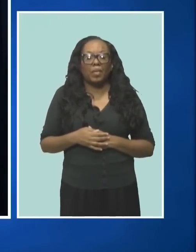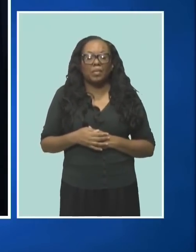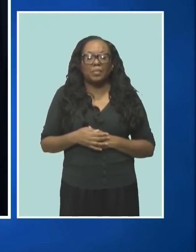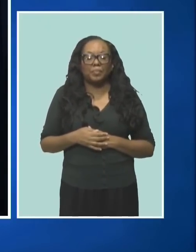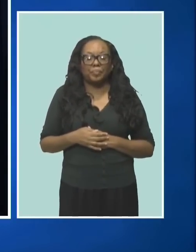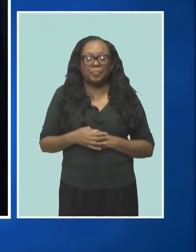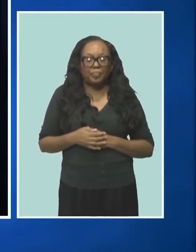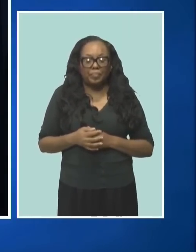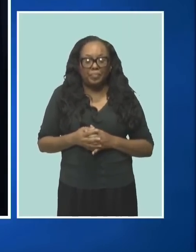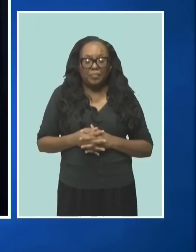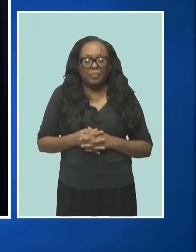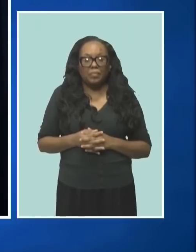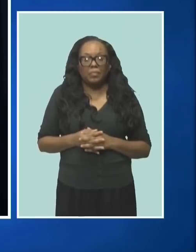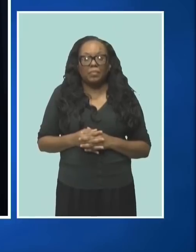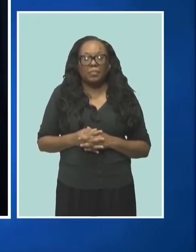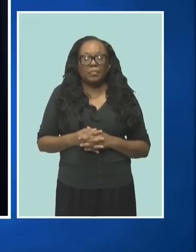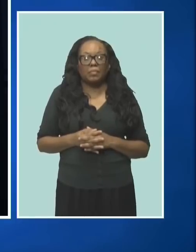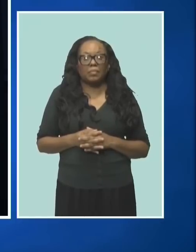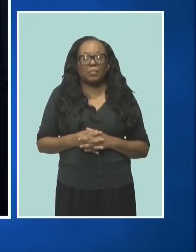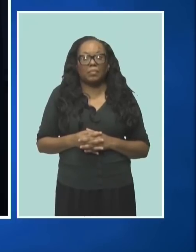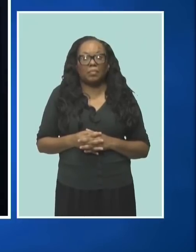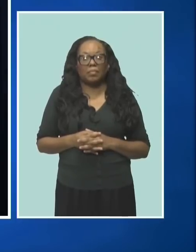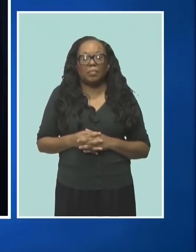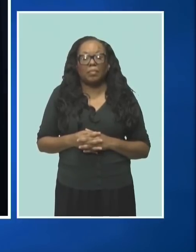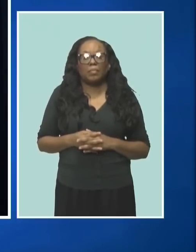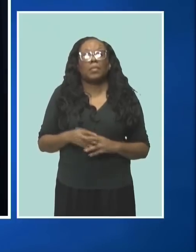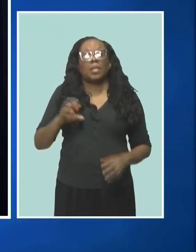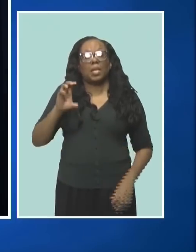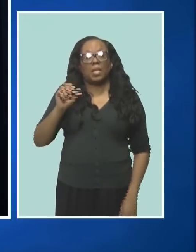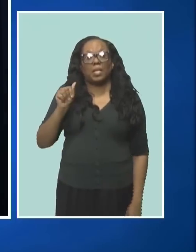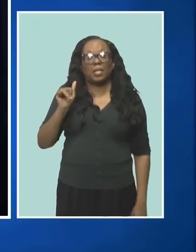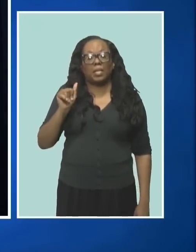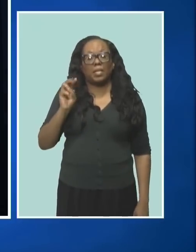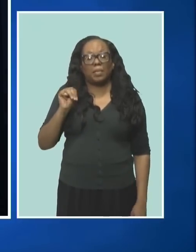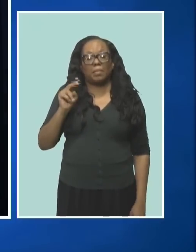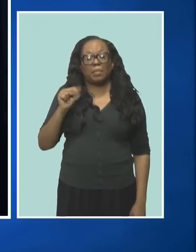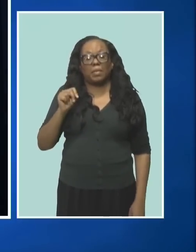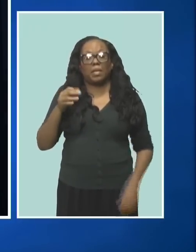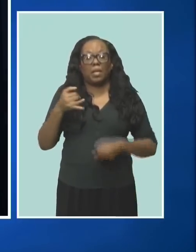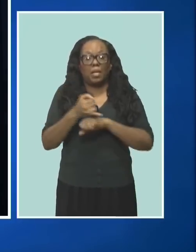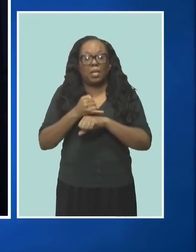which is 22 years old,